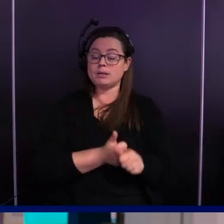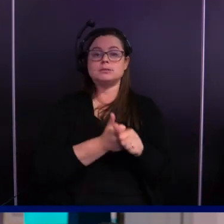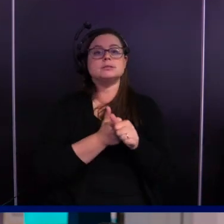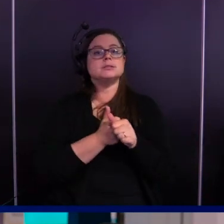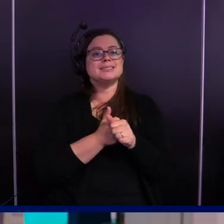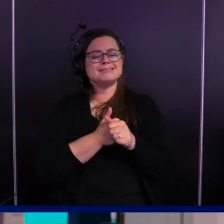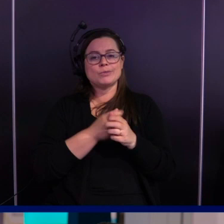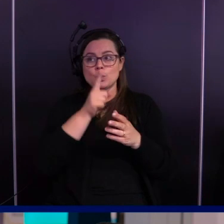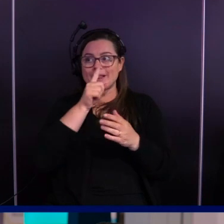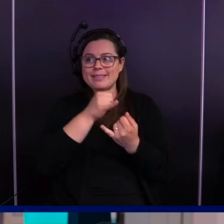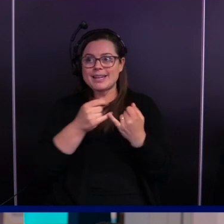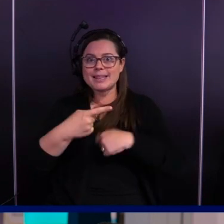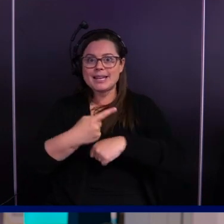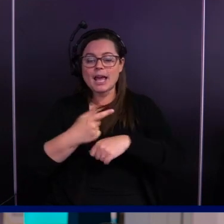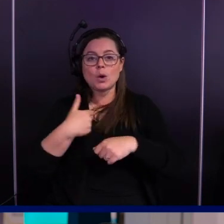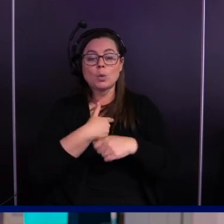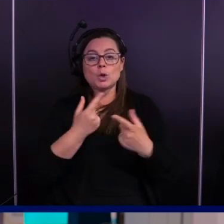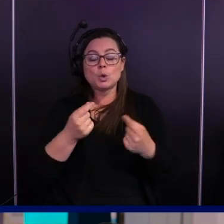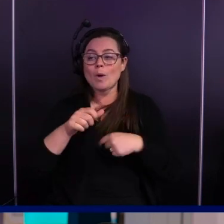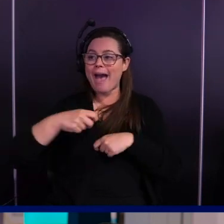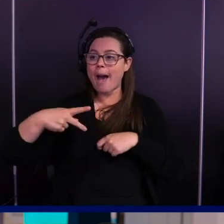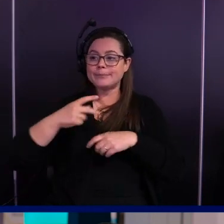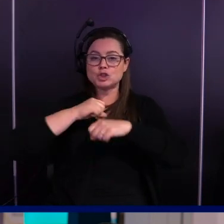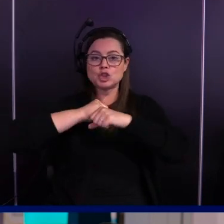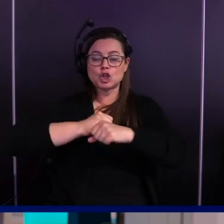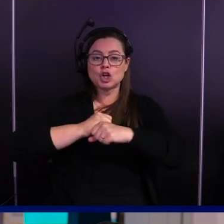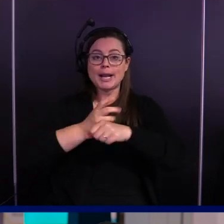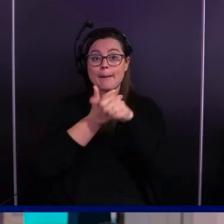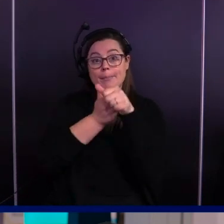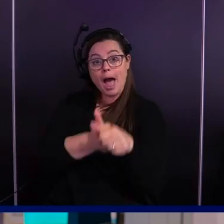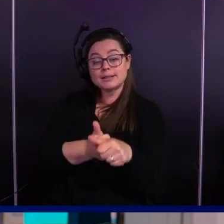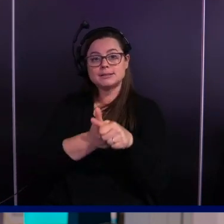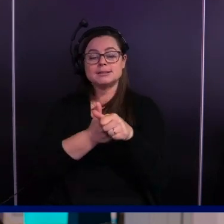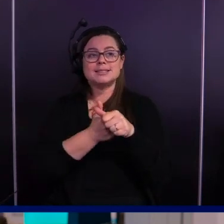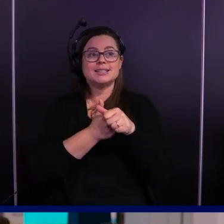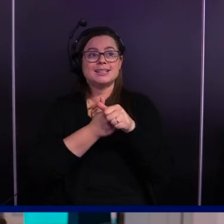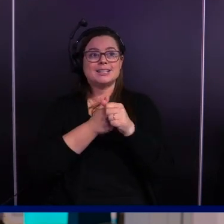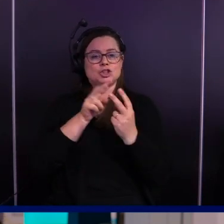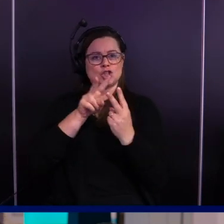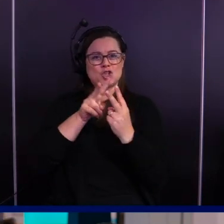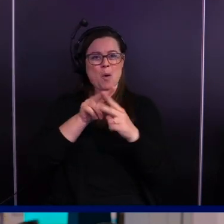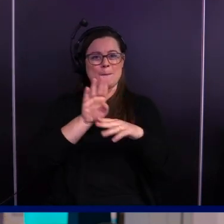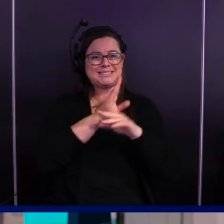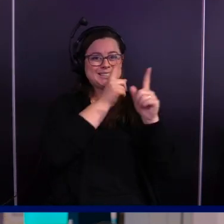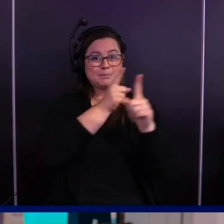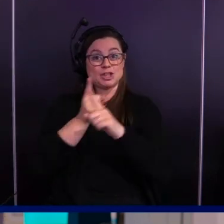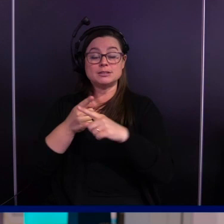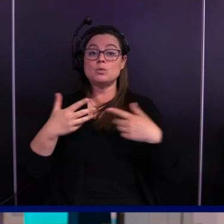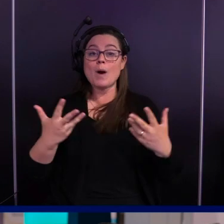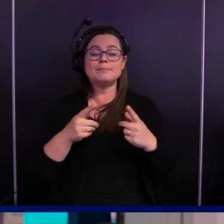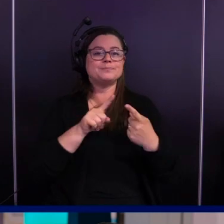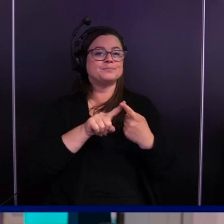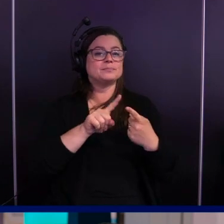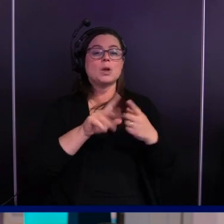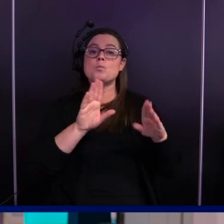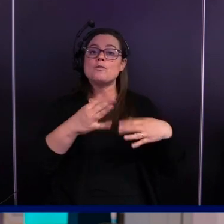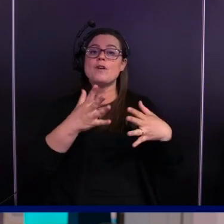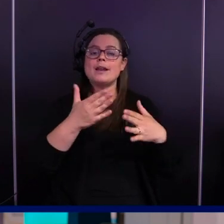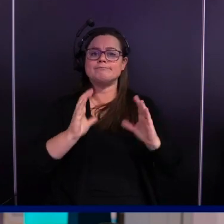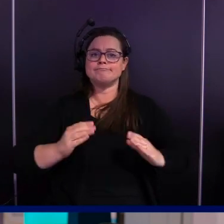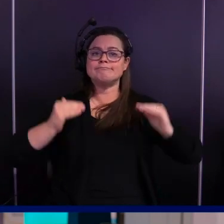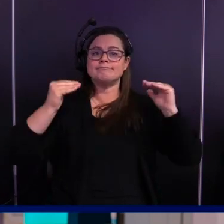do, application security or a compliance, it all to achieve business objectives. It could be providing a better